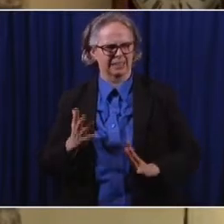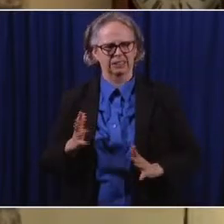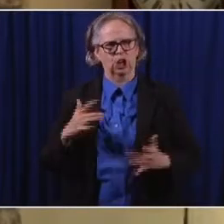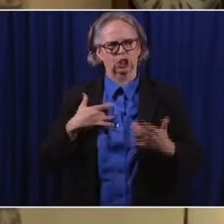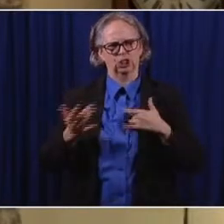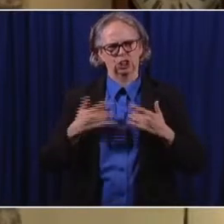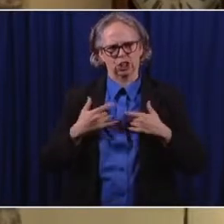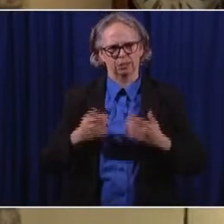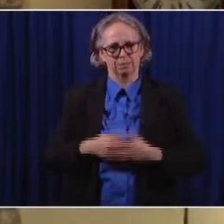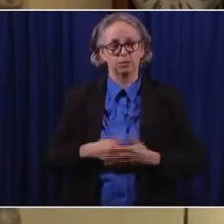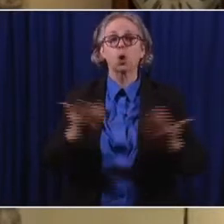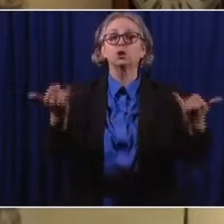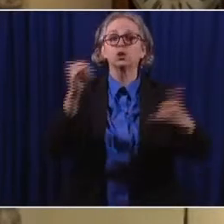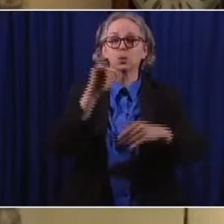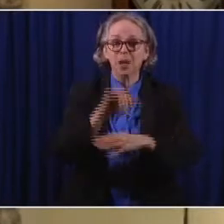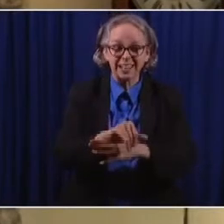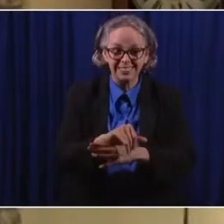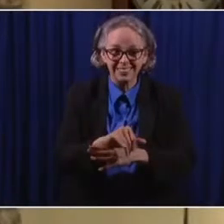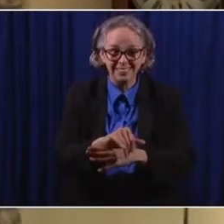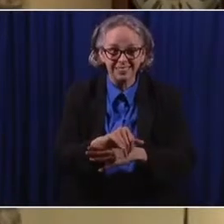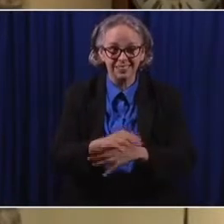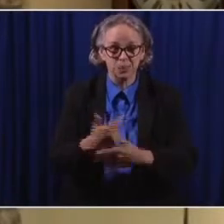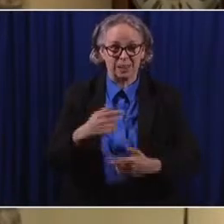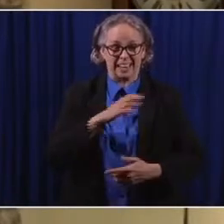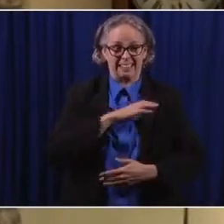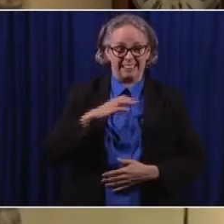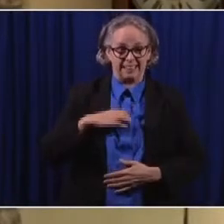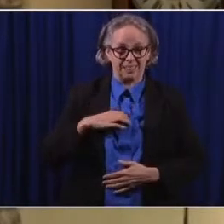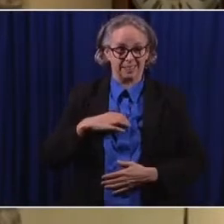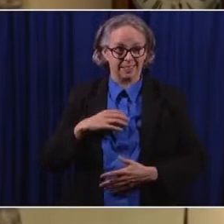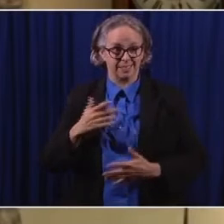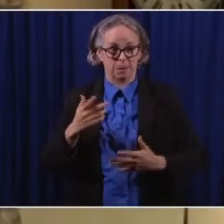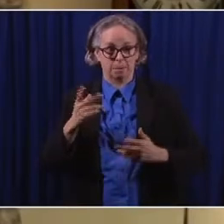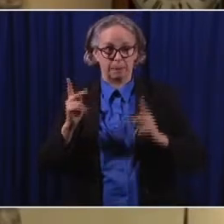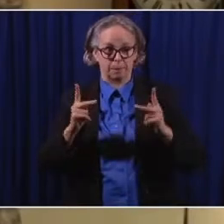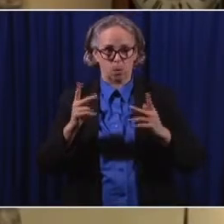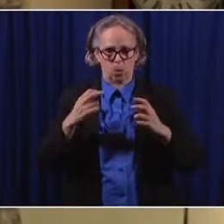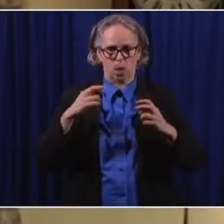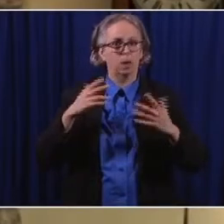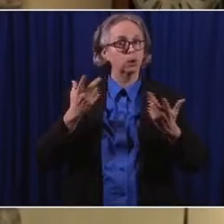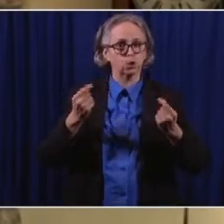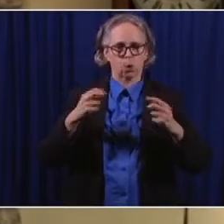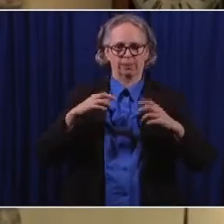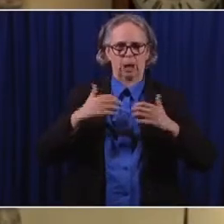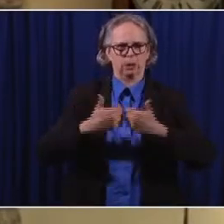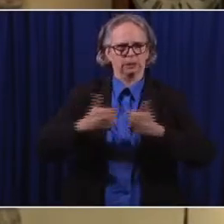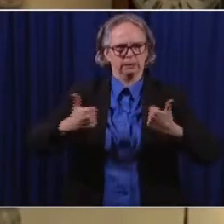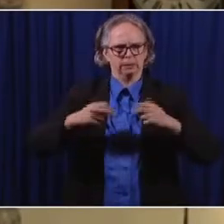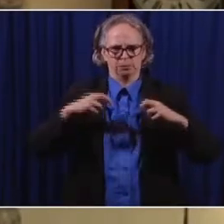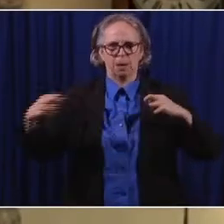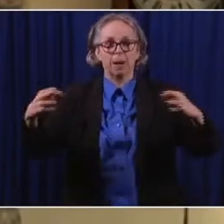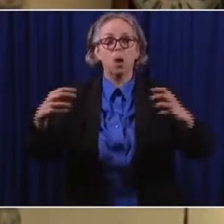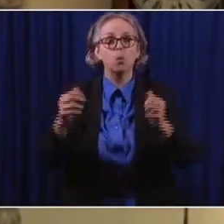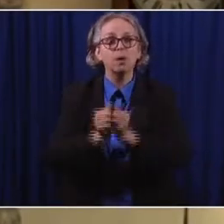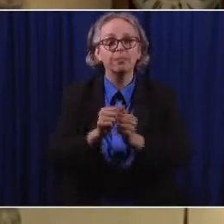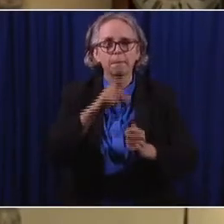the Browns, they're going to have people spread out. People are going to be wearing masks. People are going to be safe. They're going to be safe inside